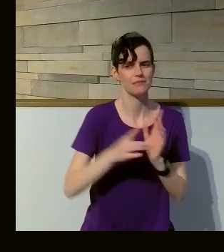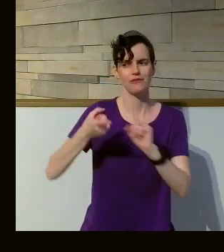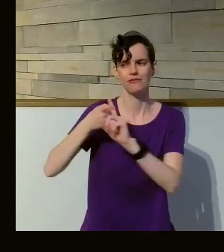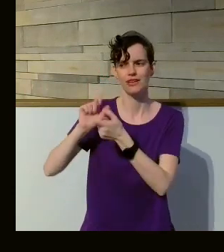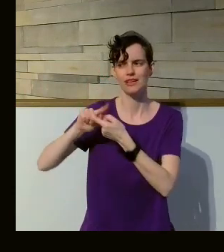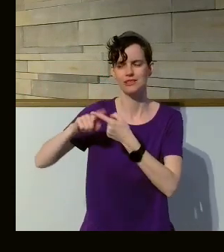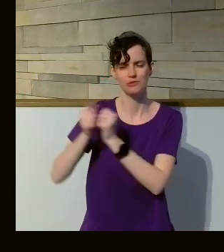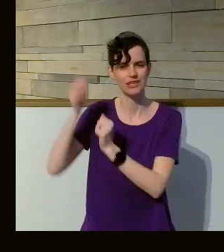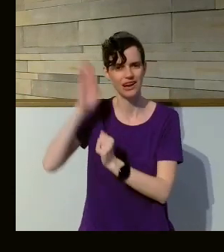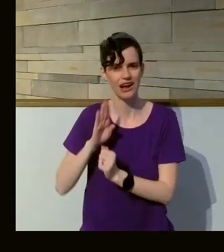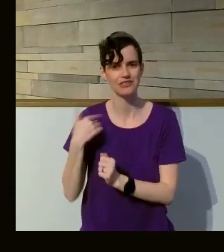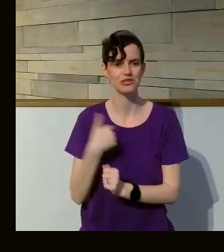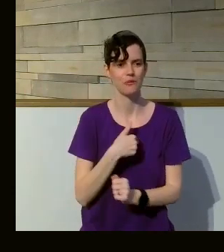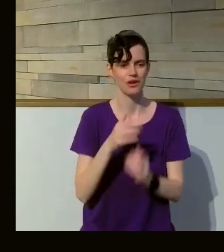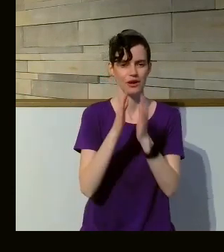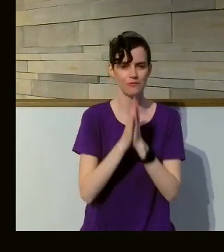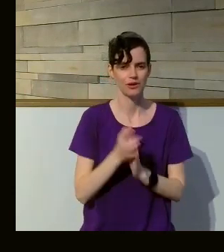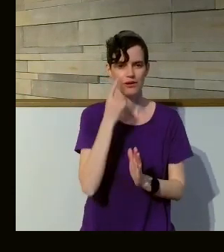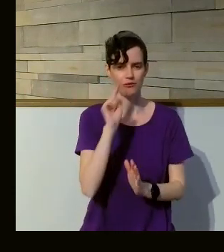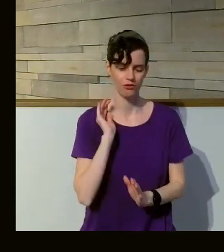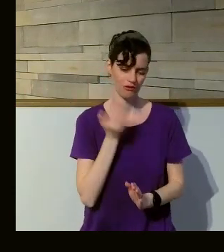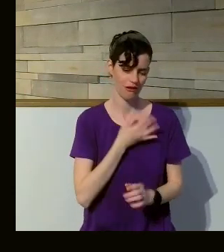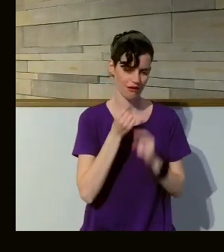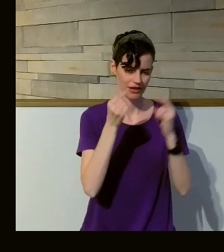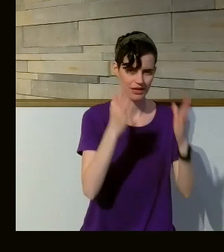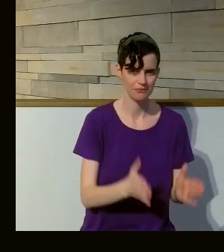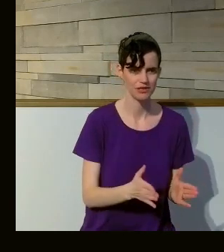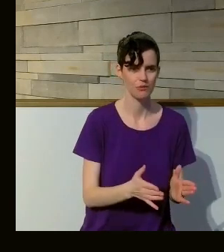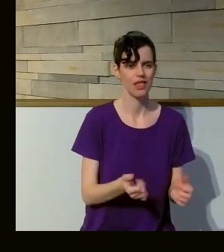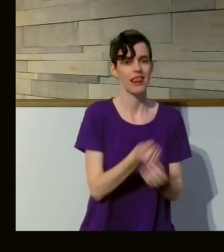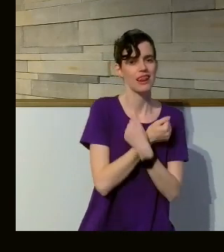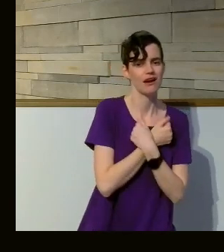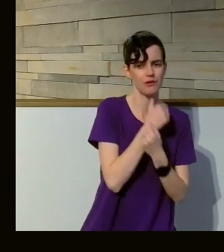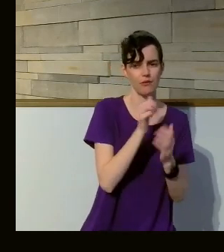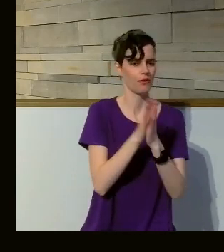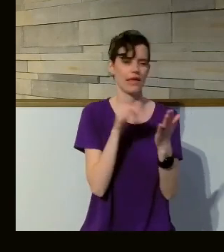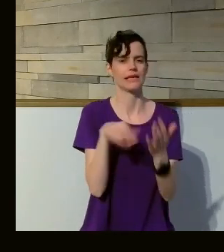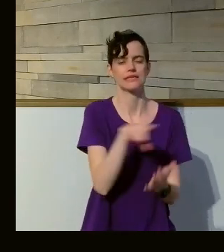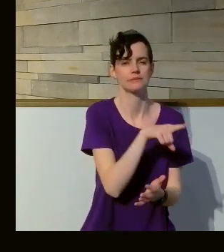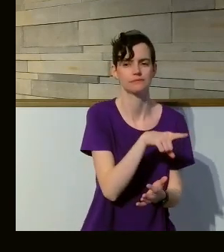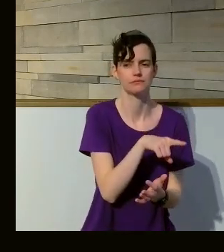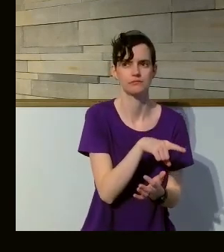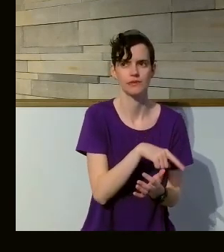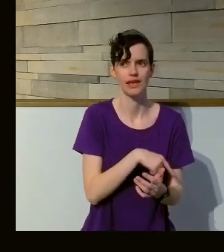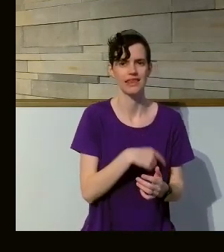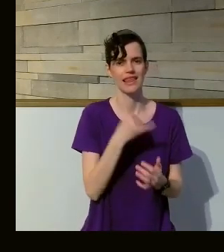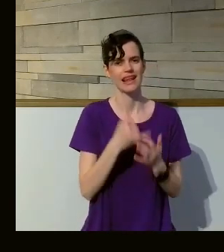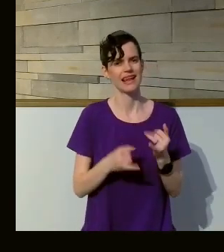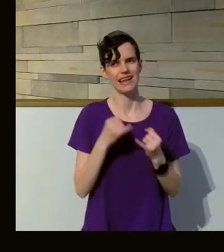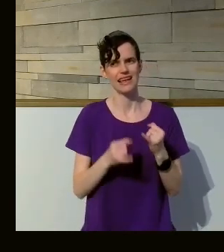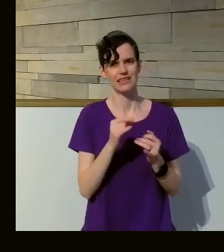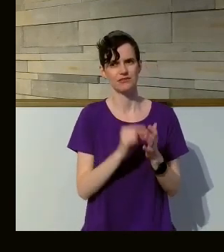God. So we pray for our enemies. We love them. We don't pray against them. And then that last verse,